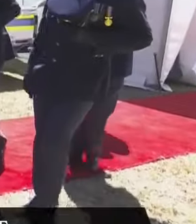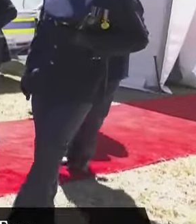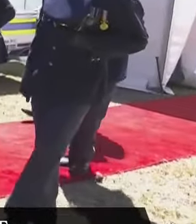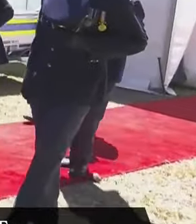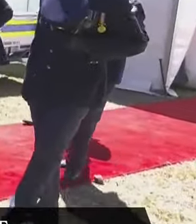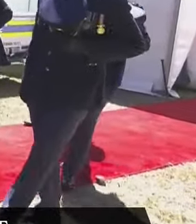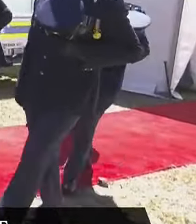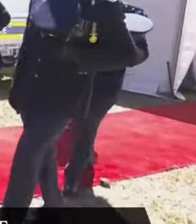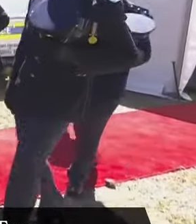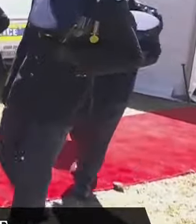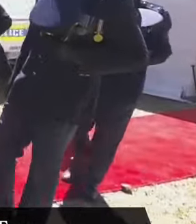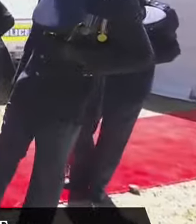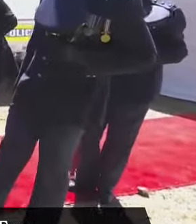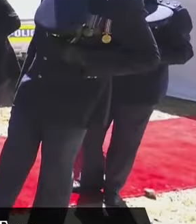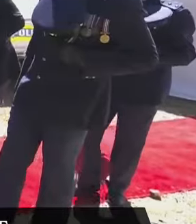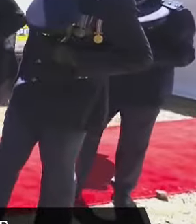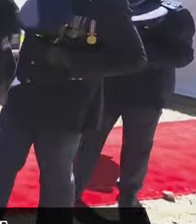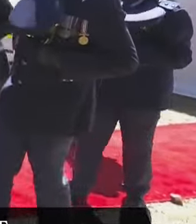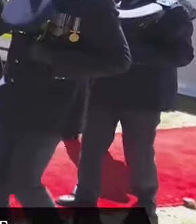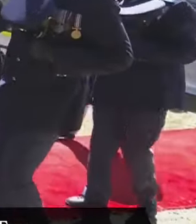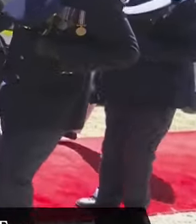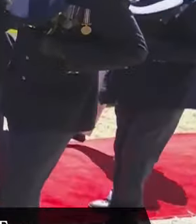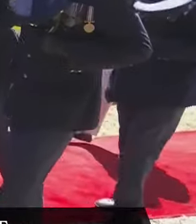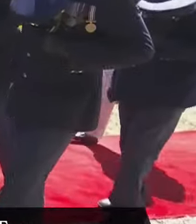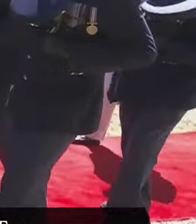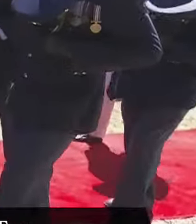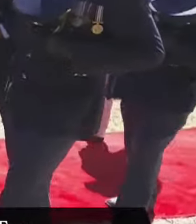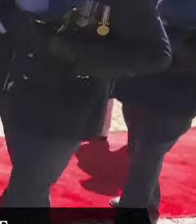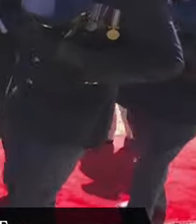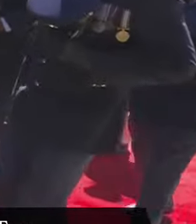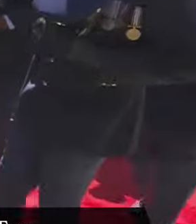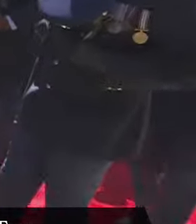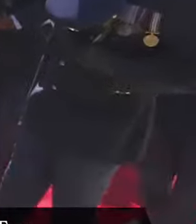standing until after the national salute.